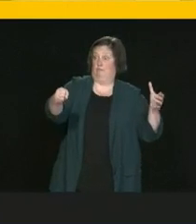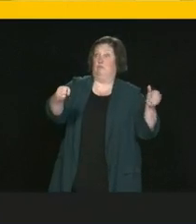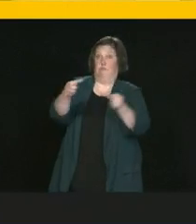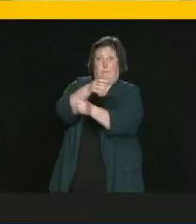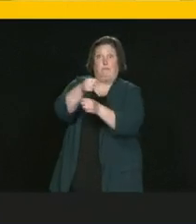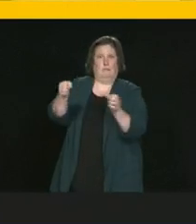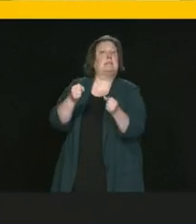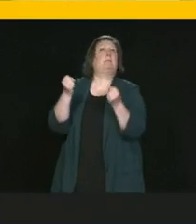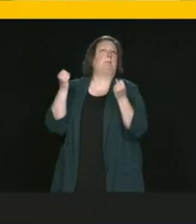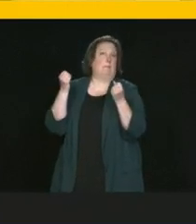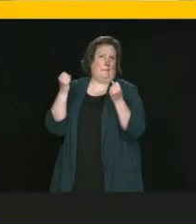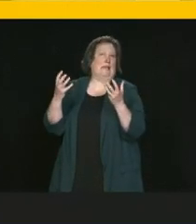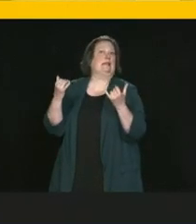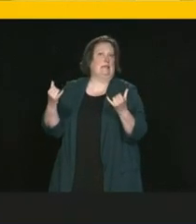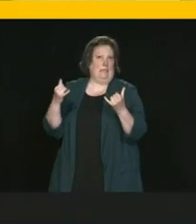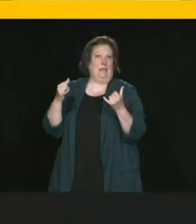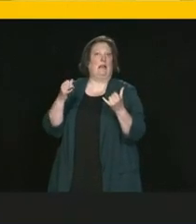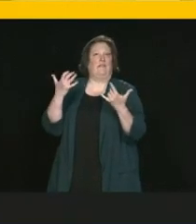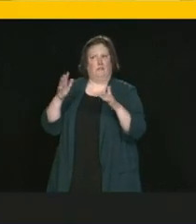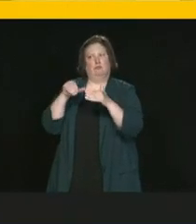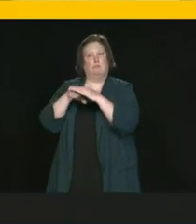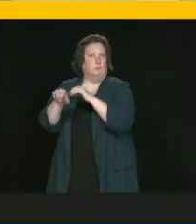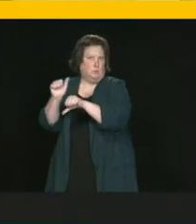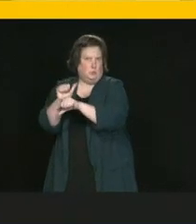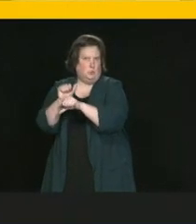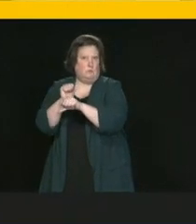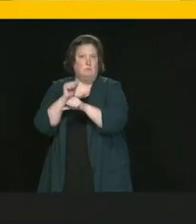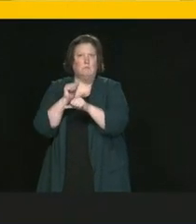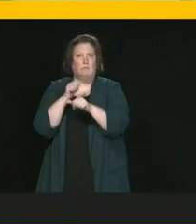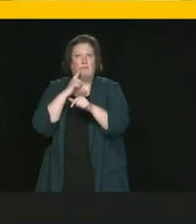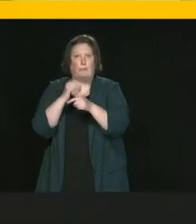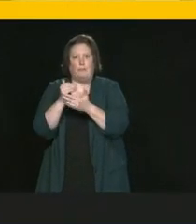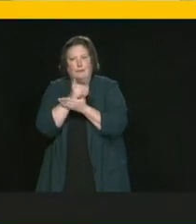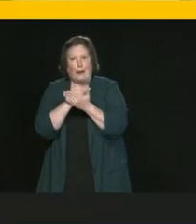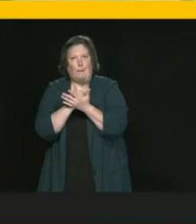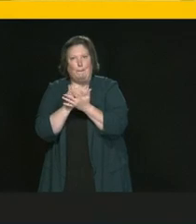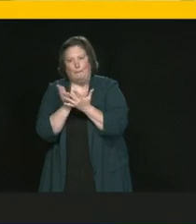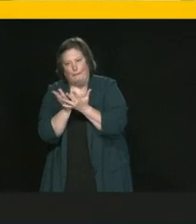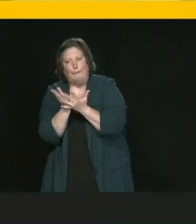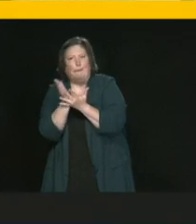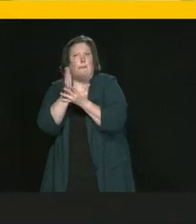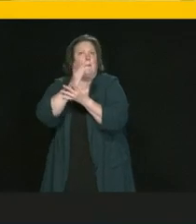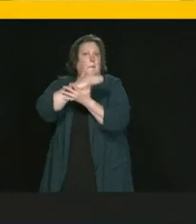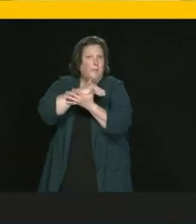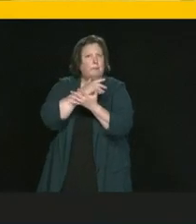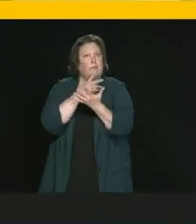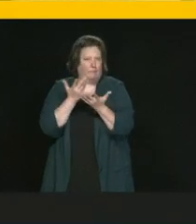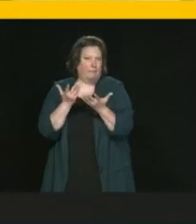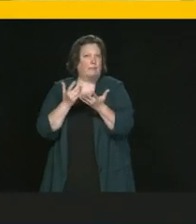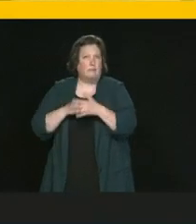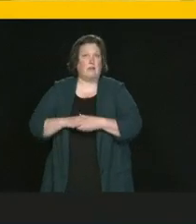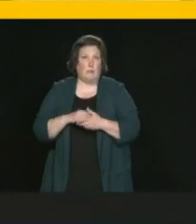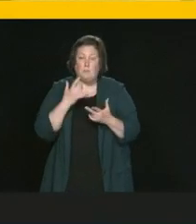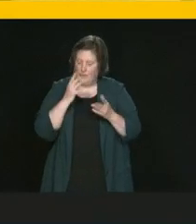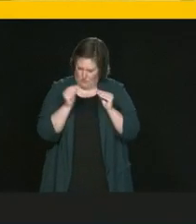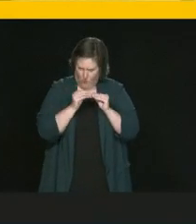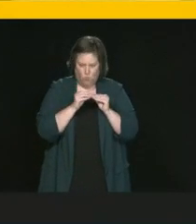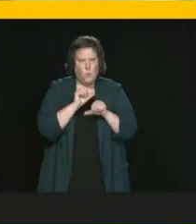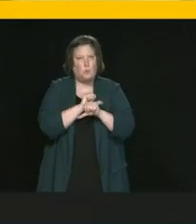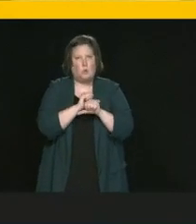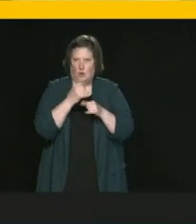been returning to work from all income ranges. But we know there's more to do, and we will keep working on it.